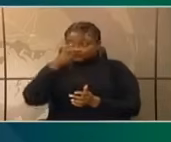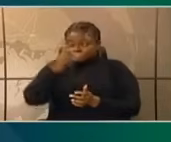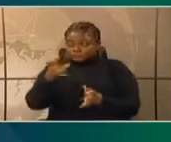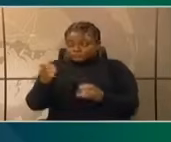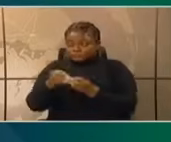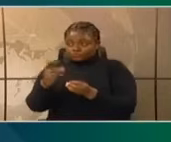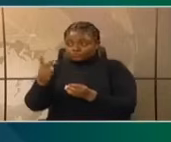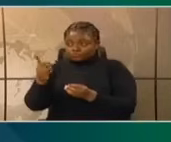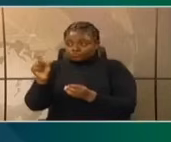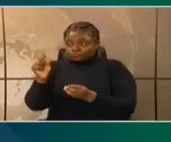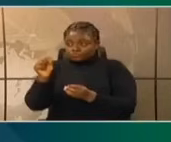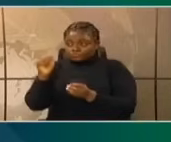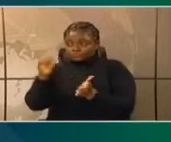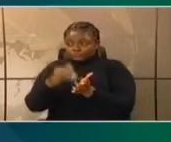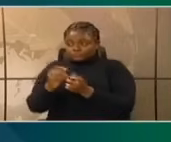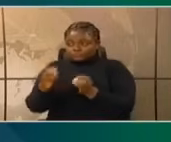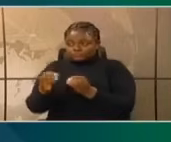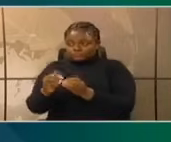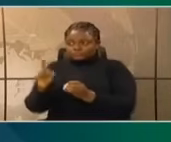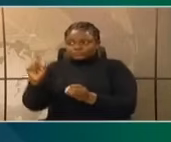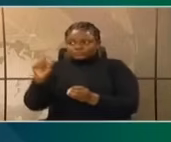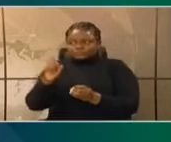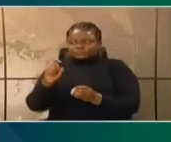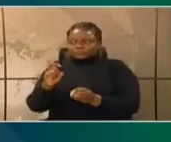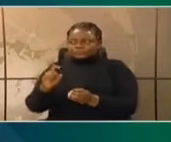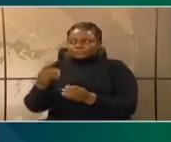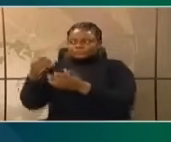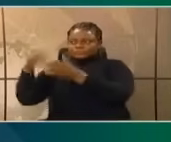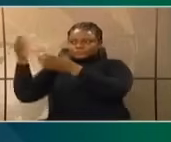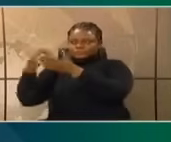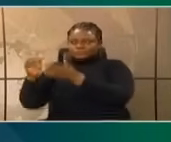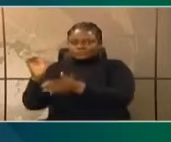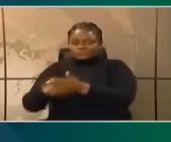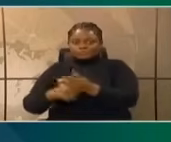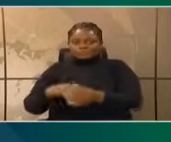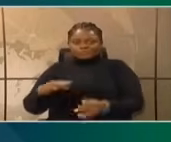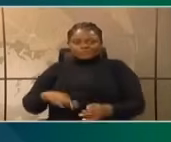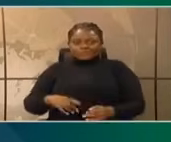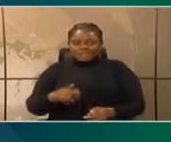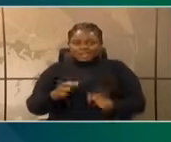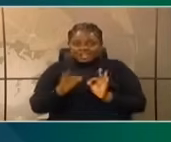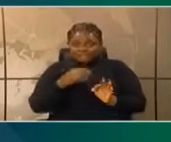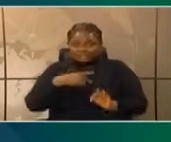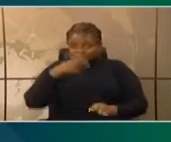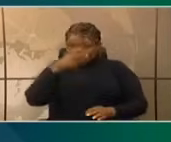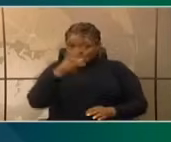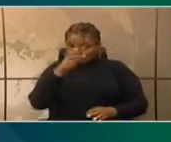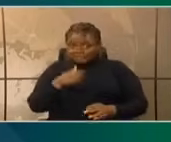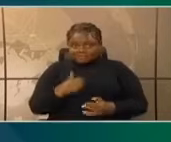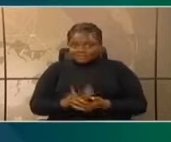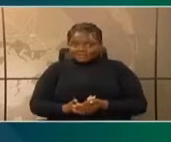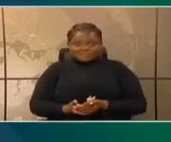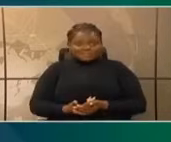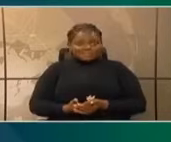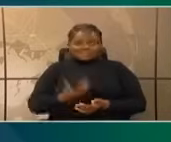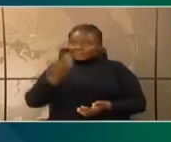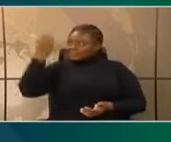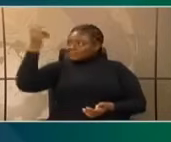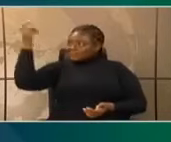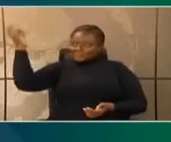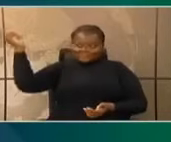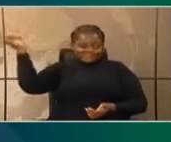307. Kauni msika be ho. Beja sorry. Ah kauni msika me ya. Sorry beja.